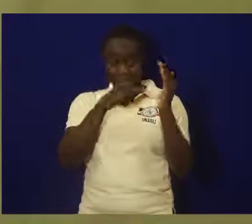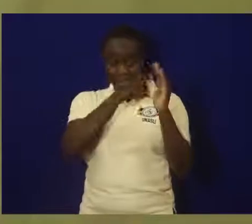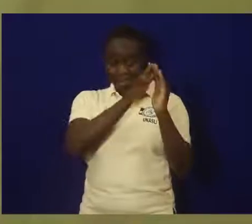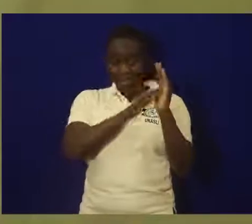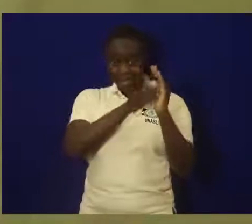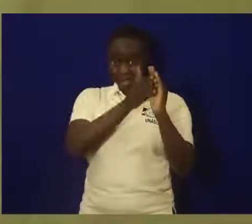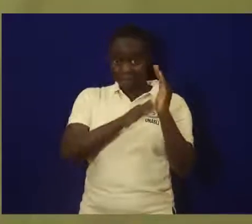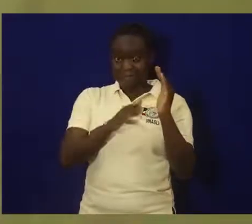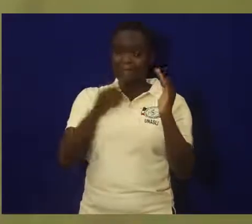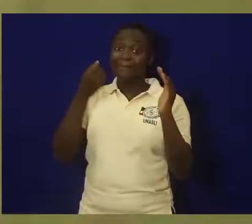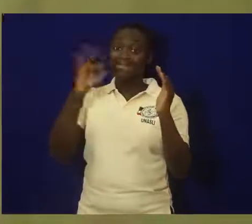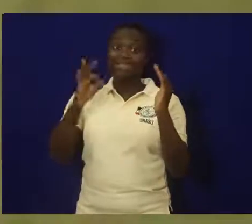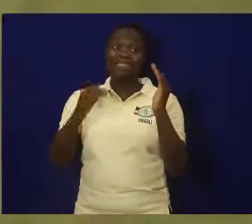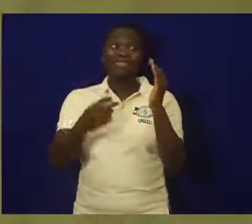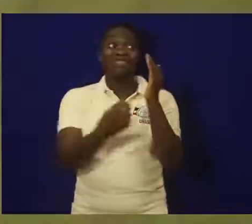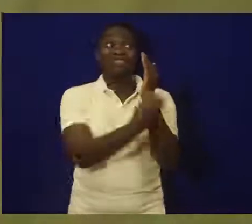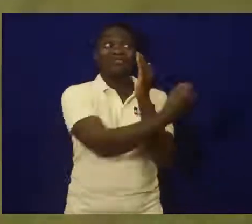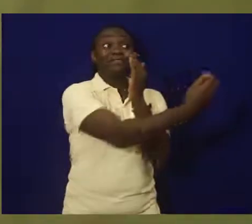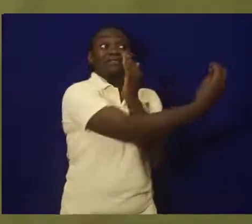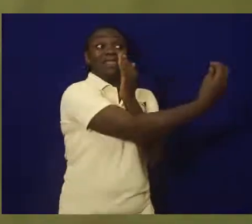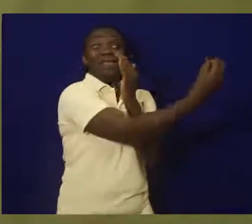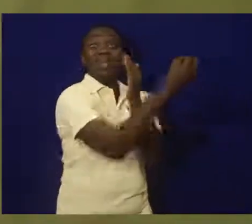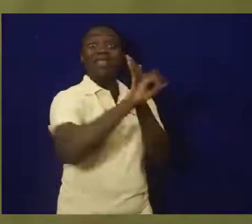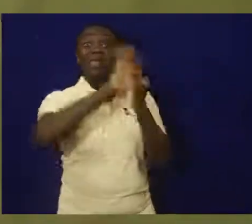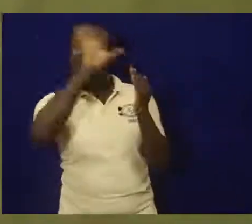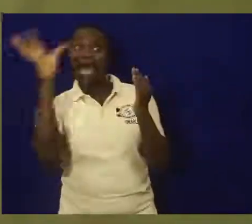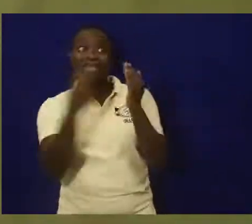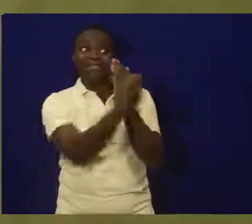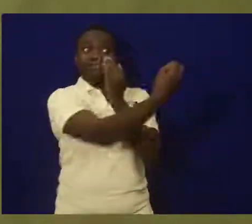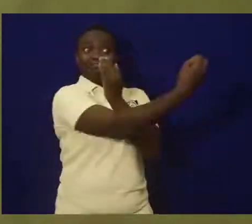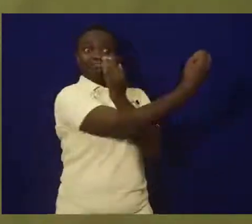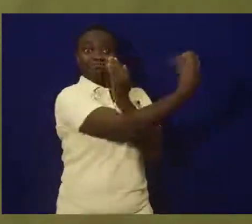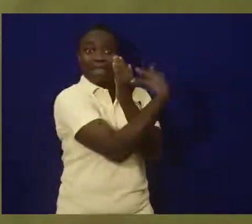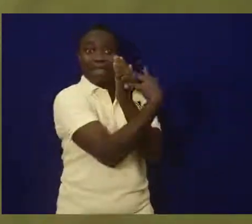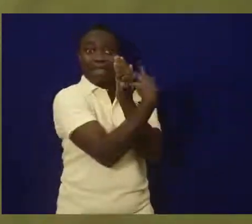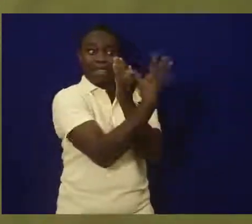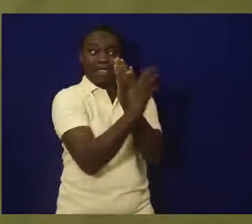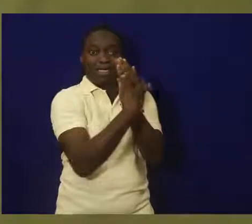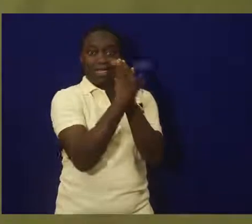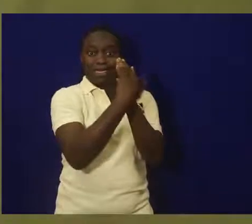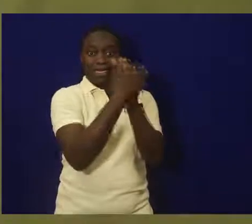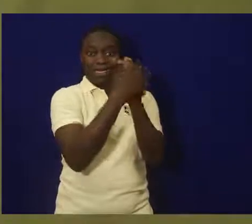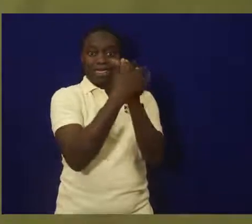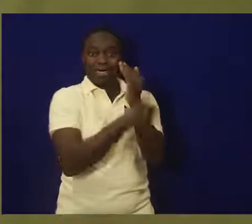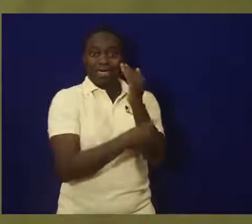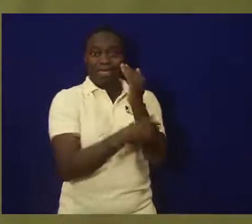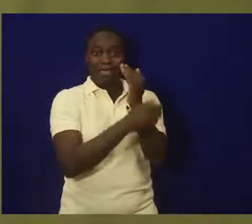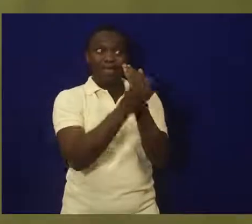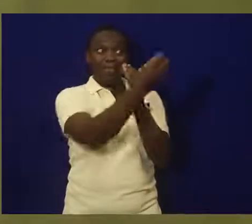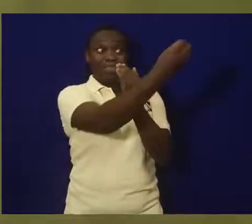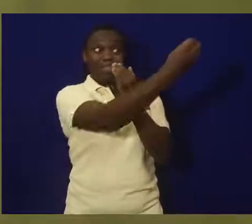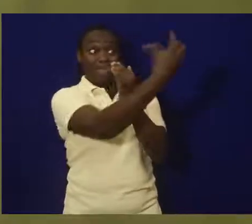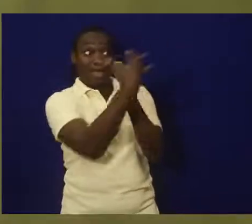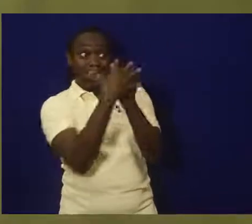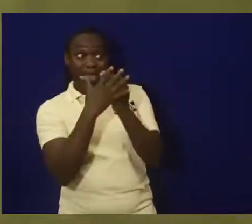If light falls on the outside of the palm and is reflected,